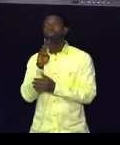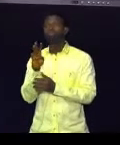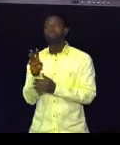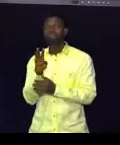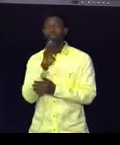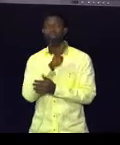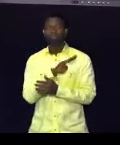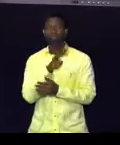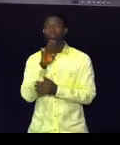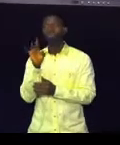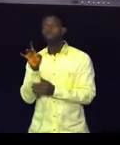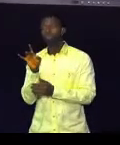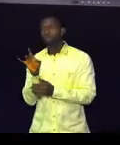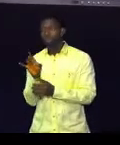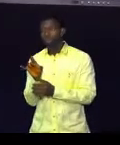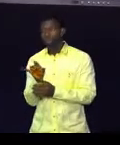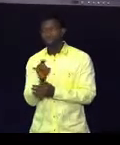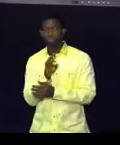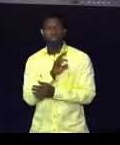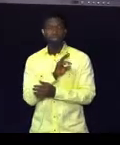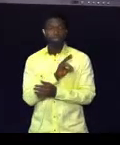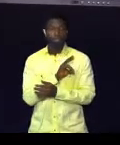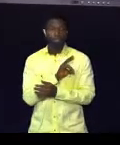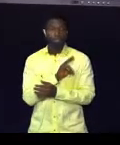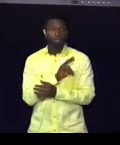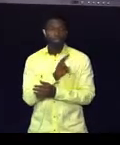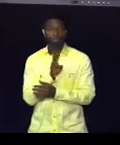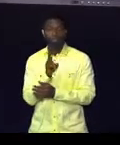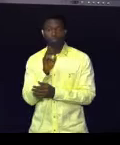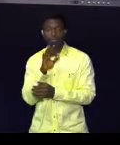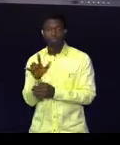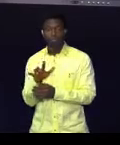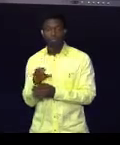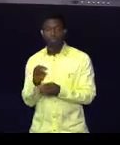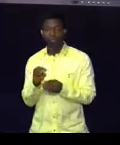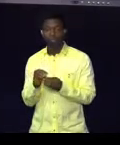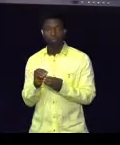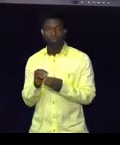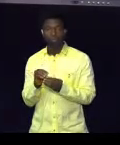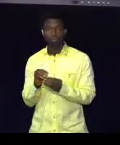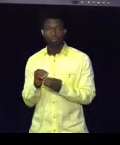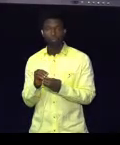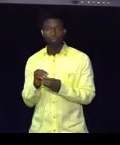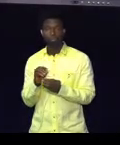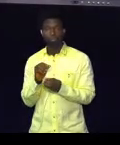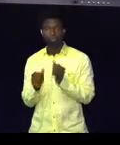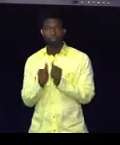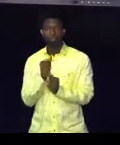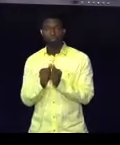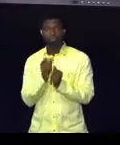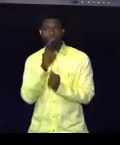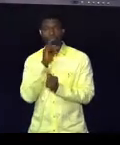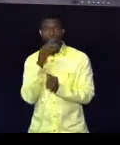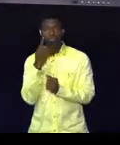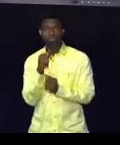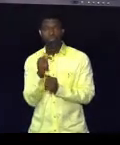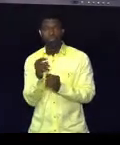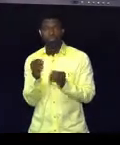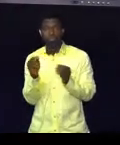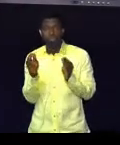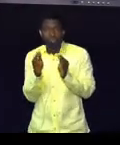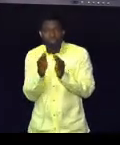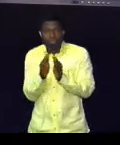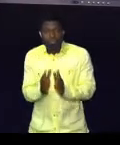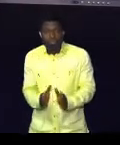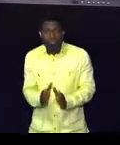common multiple. And we have found the first 3. But that question says, which is the smallest? So if you look at it